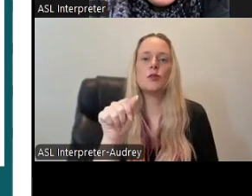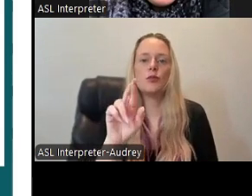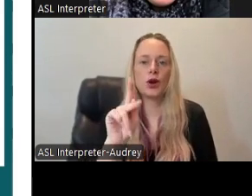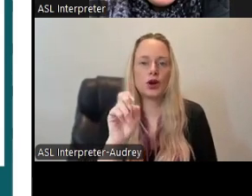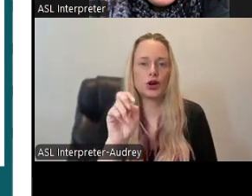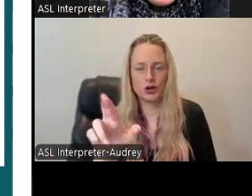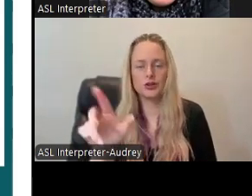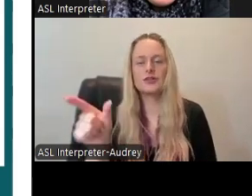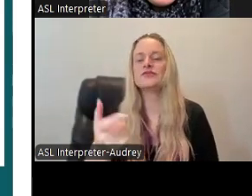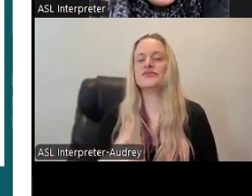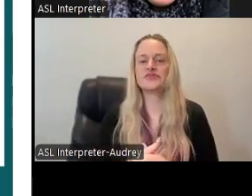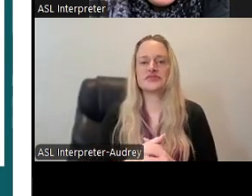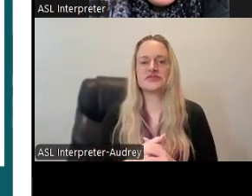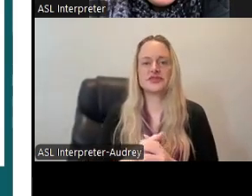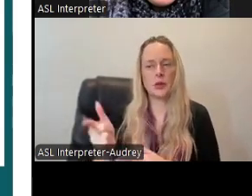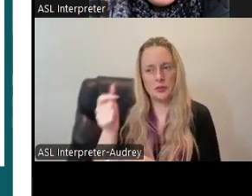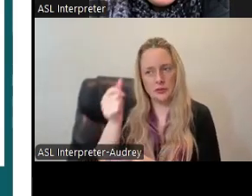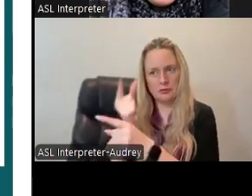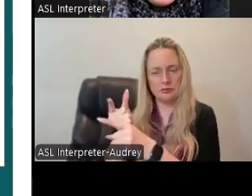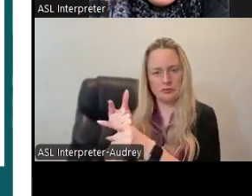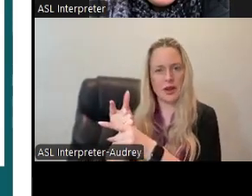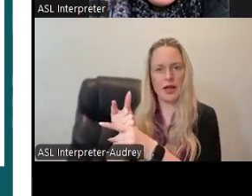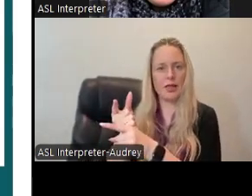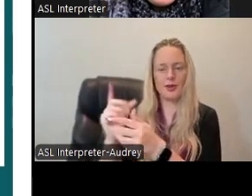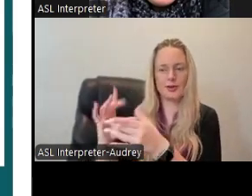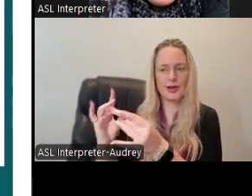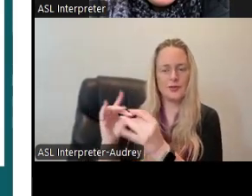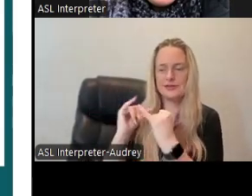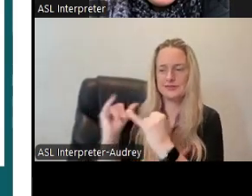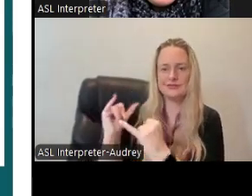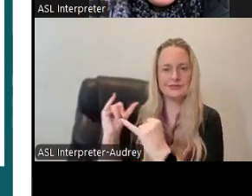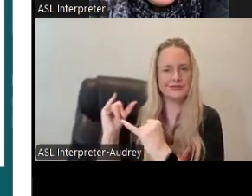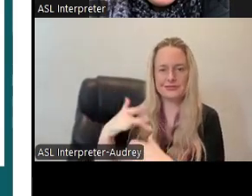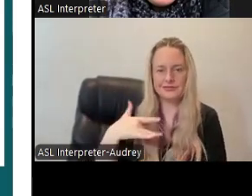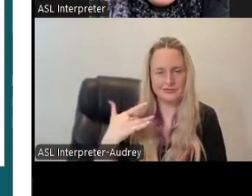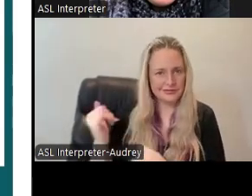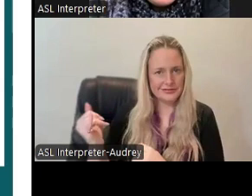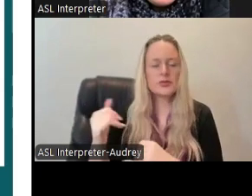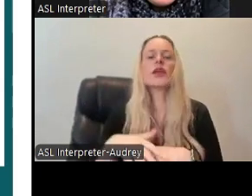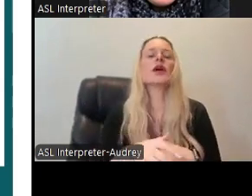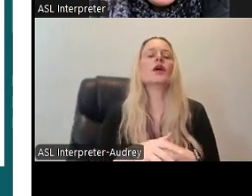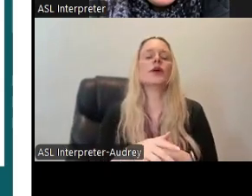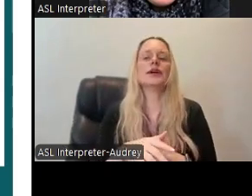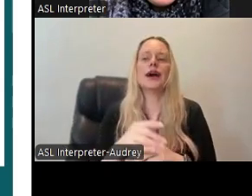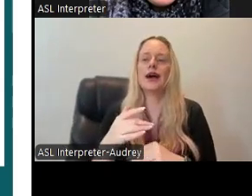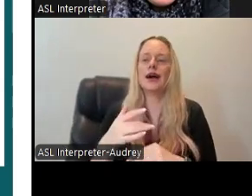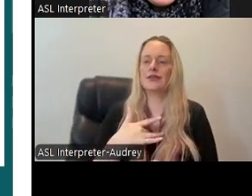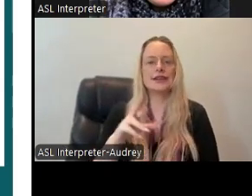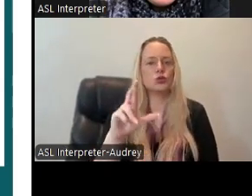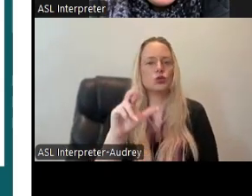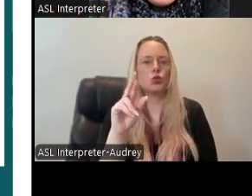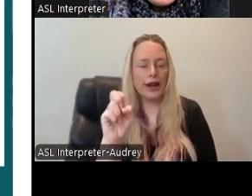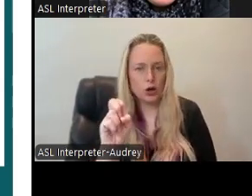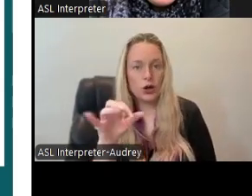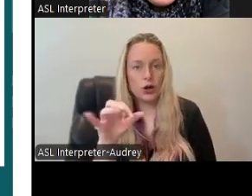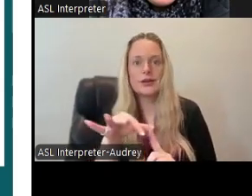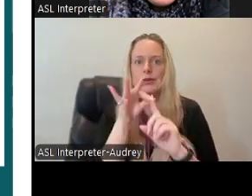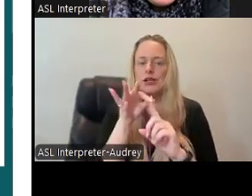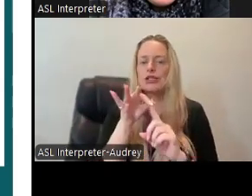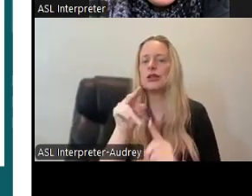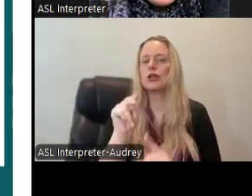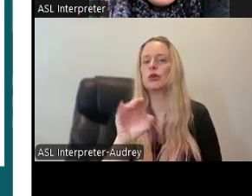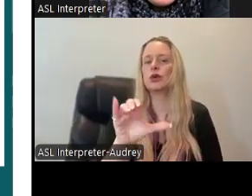just wanted to echo my brother Clayton, who just spoke, and his sentiments. I think it's rare, especially in a city like New York, to